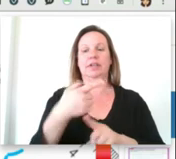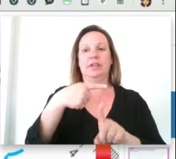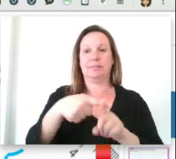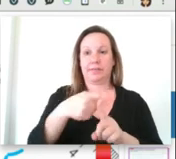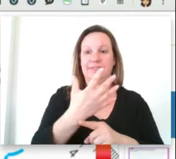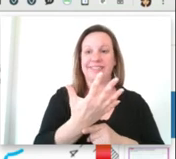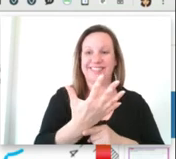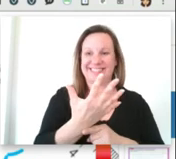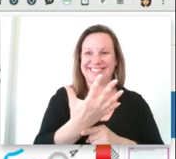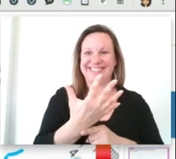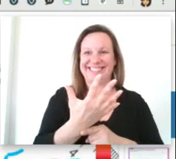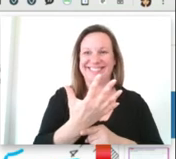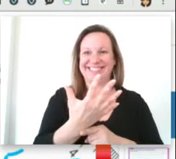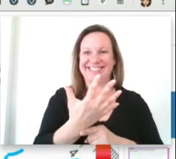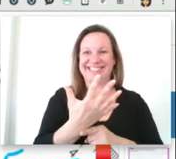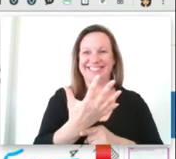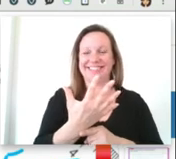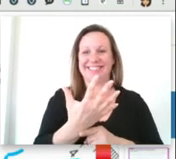plus 5